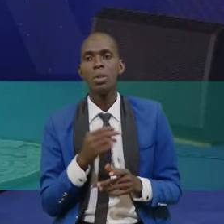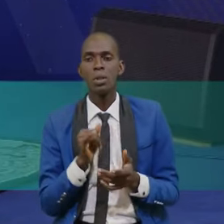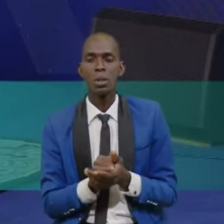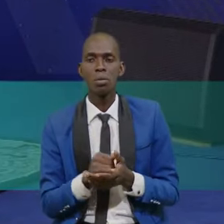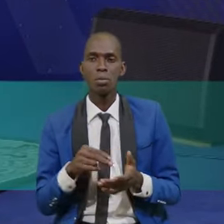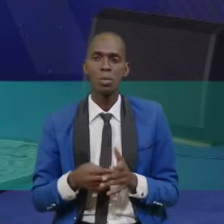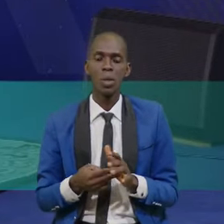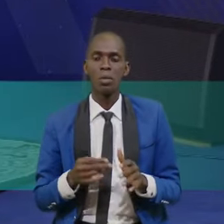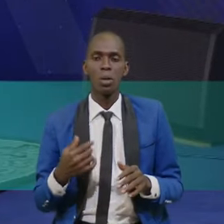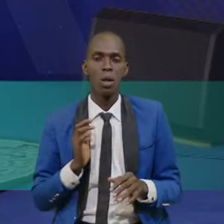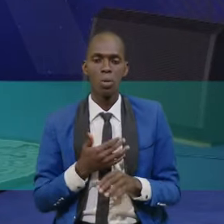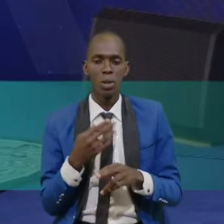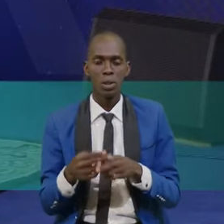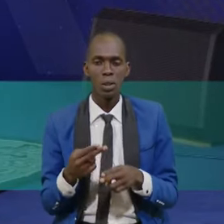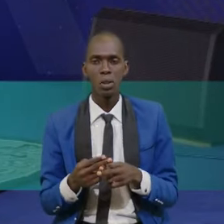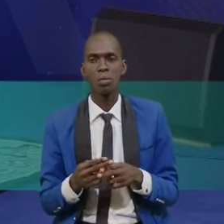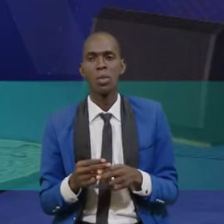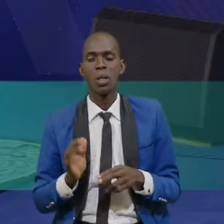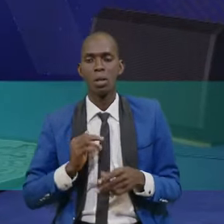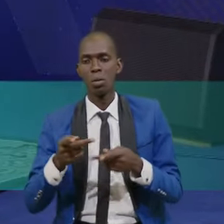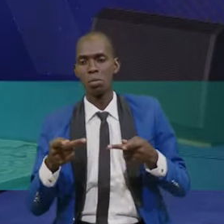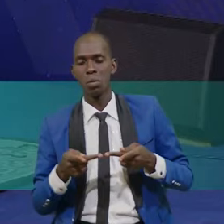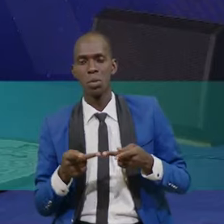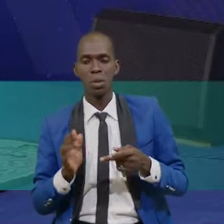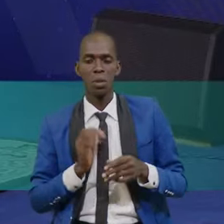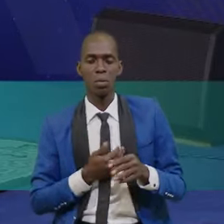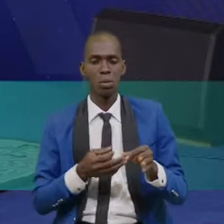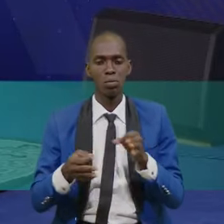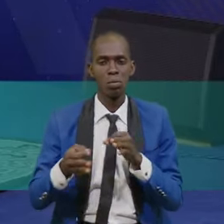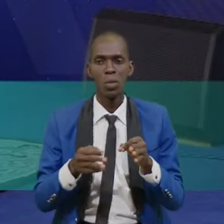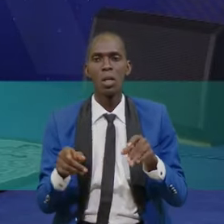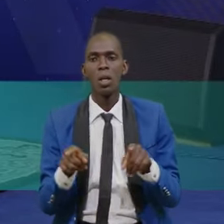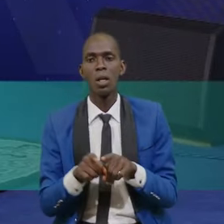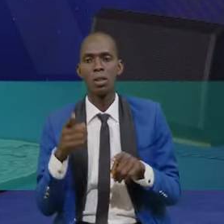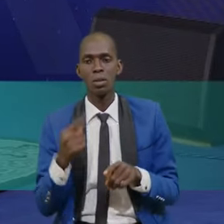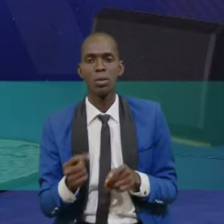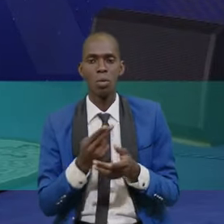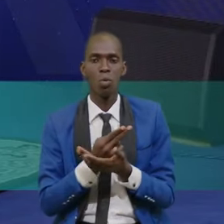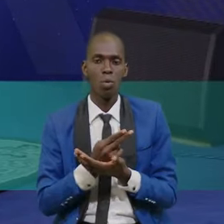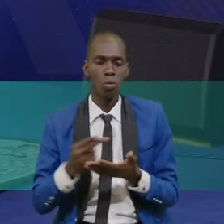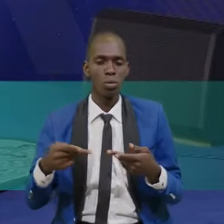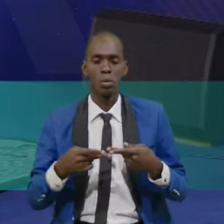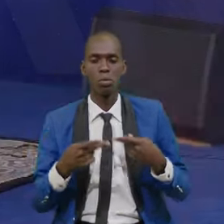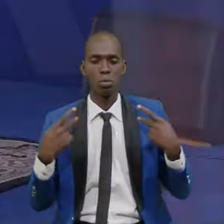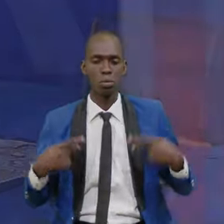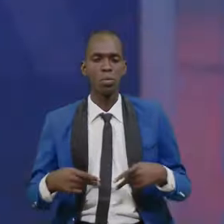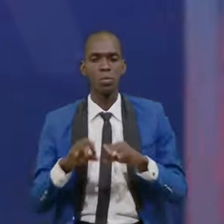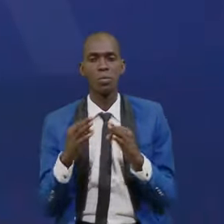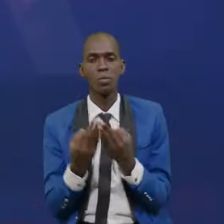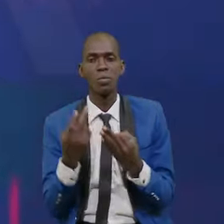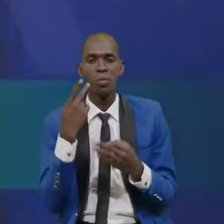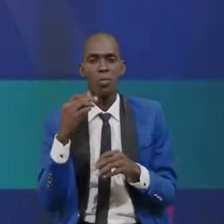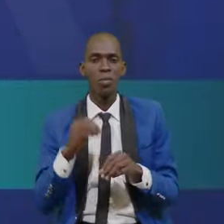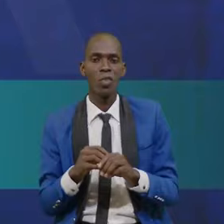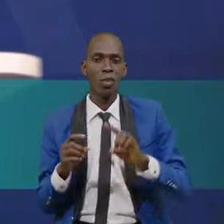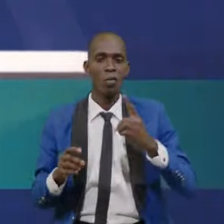our title, and our description as the holy priesthood. Look at 1 Peter chapter 2, and I read